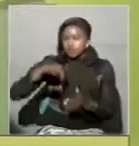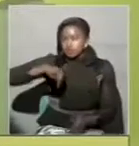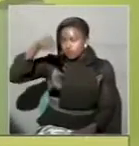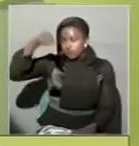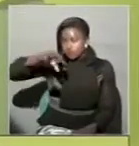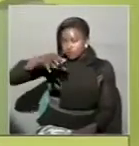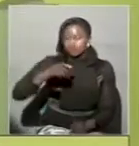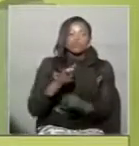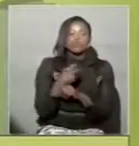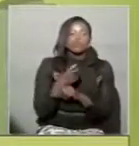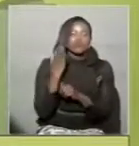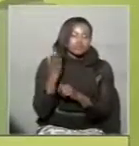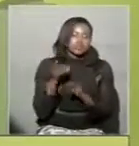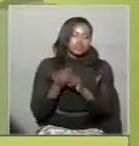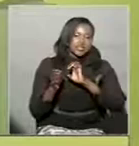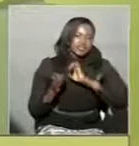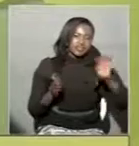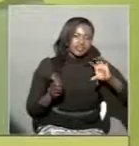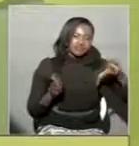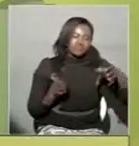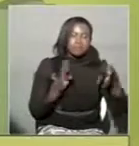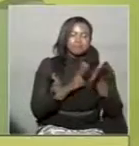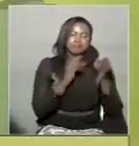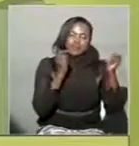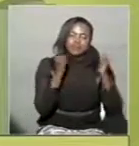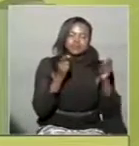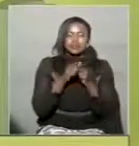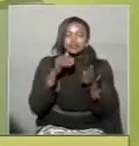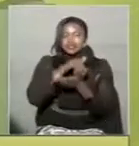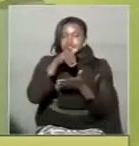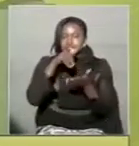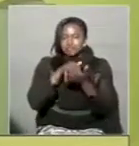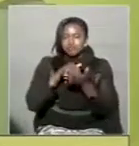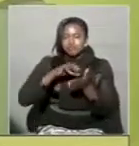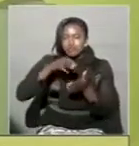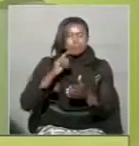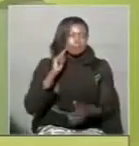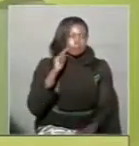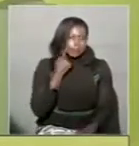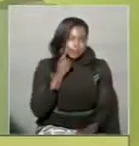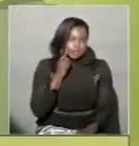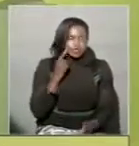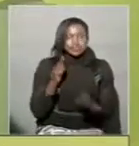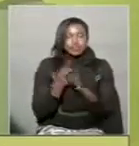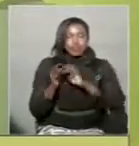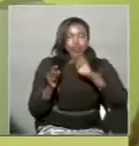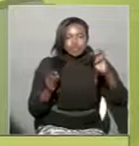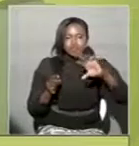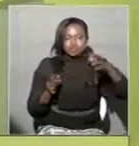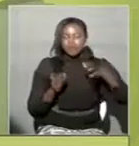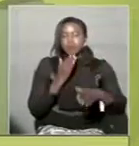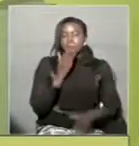sitting in Gulu, we have the eastern region sitting in Mbale, we have the central region sitting in Mpigi, and then we have the western region sitting in